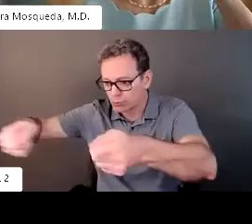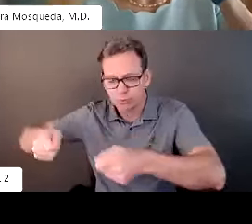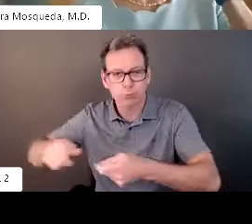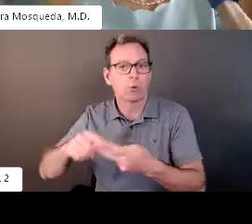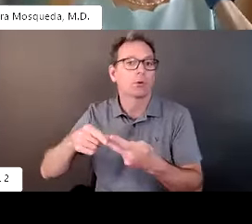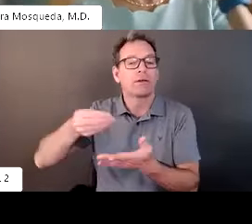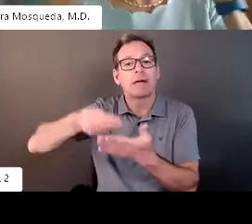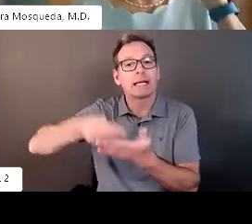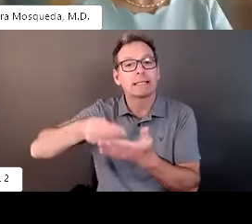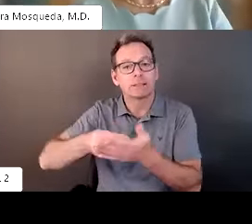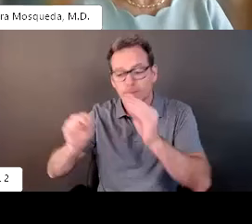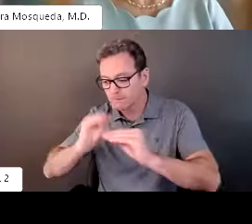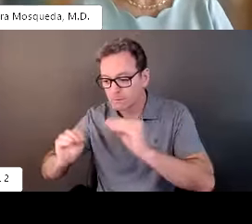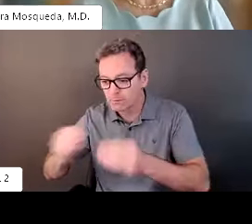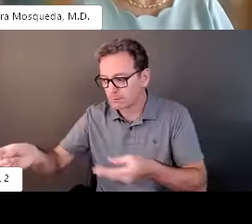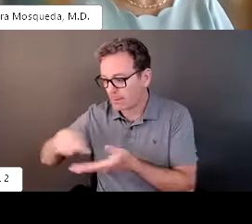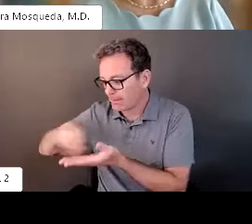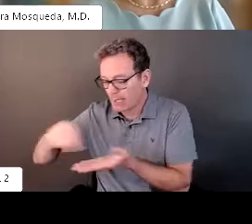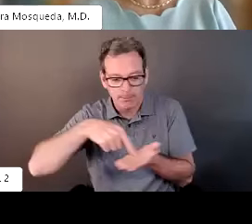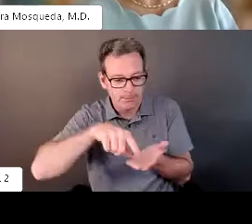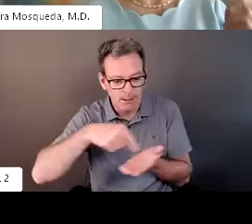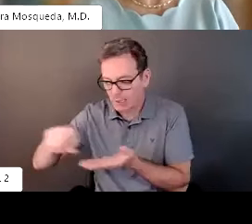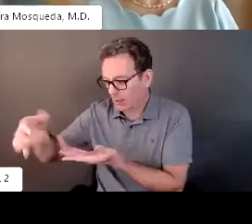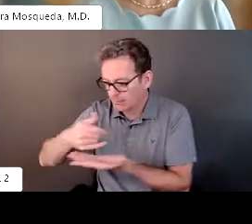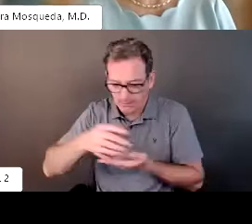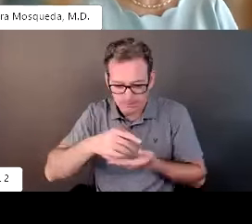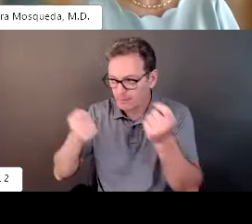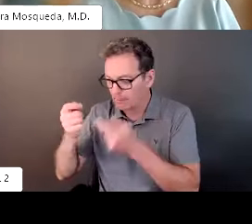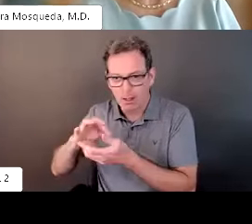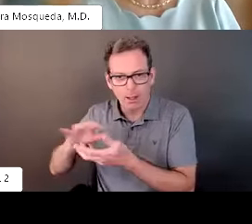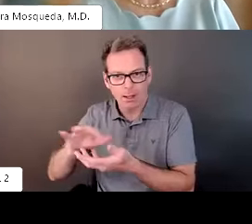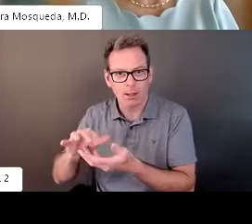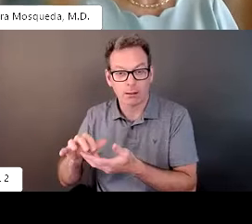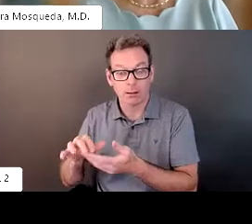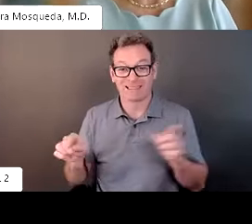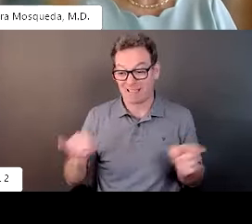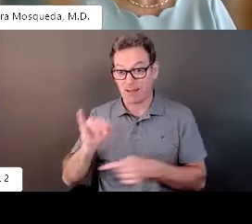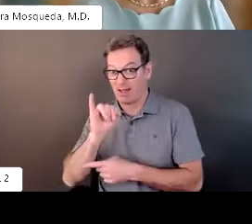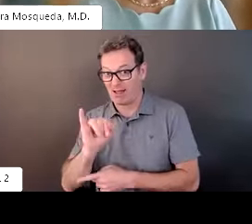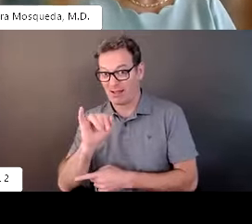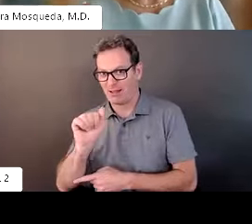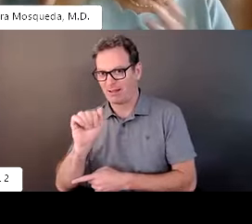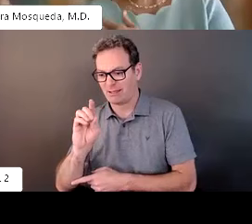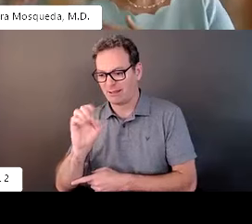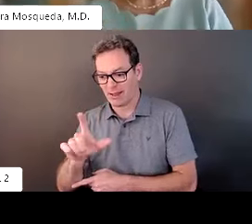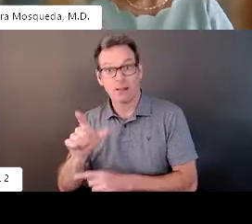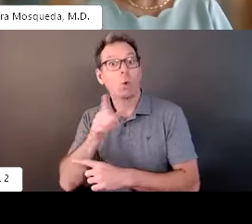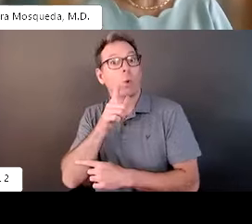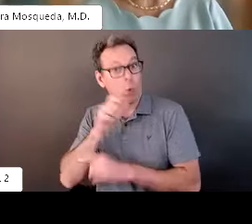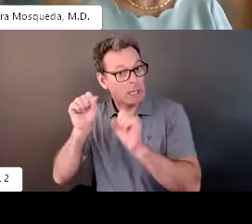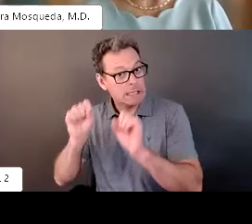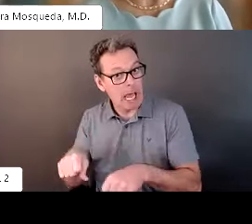finances? Because people who are independent with their instrumental activities of daily living are likely to